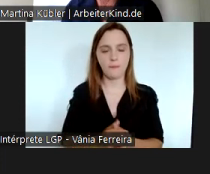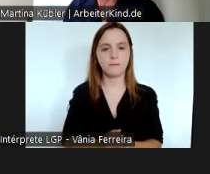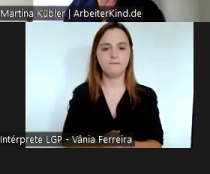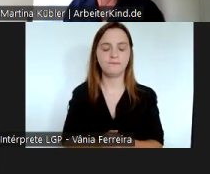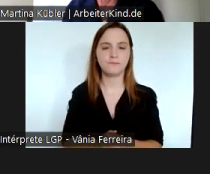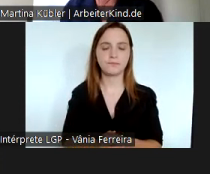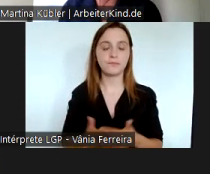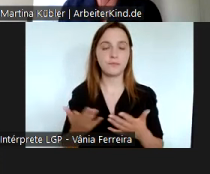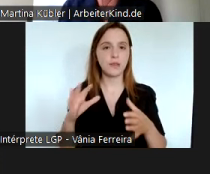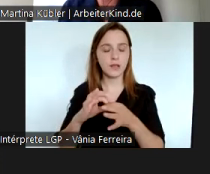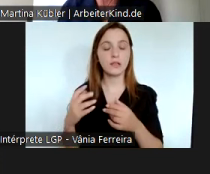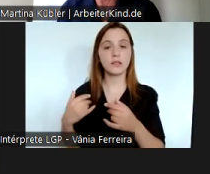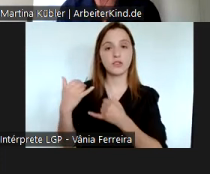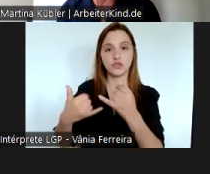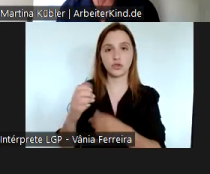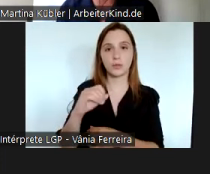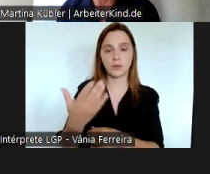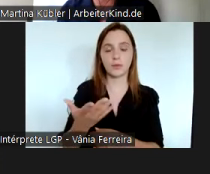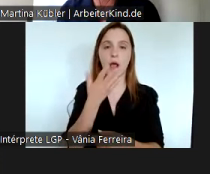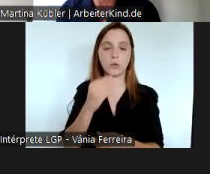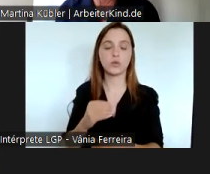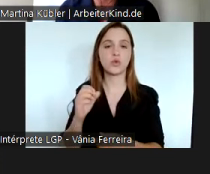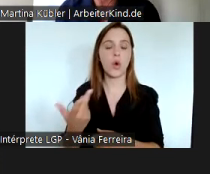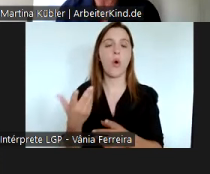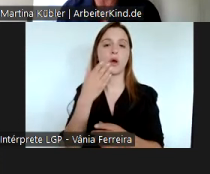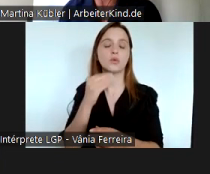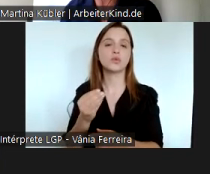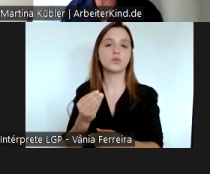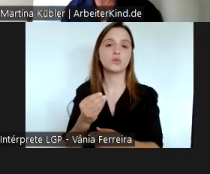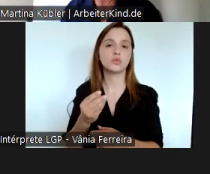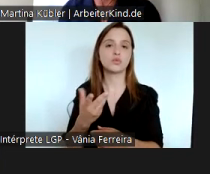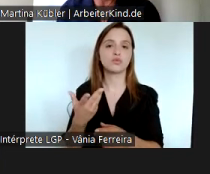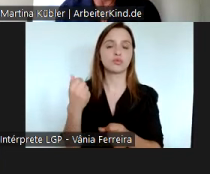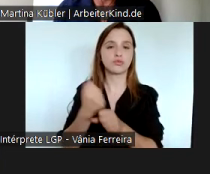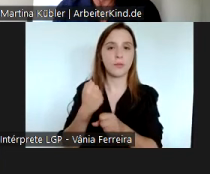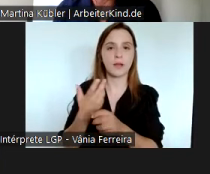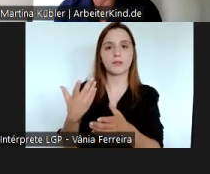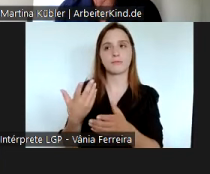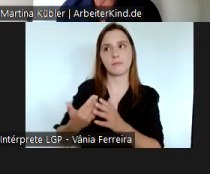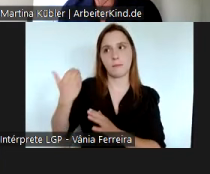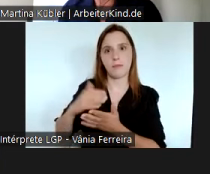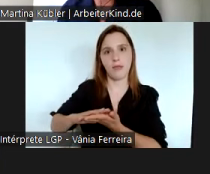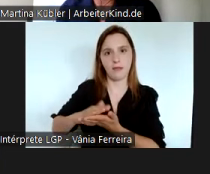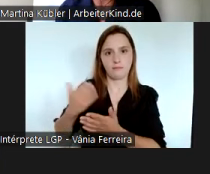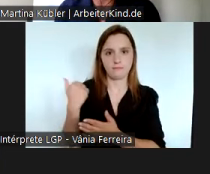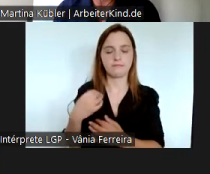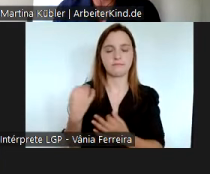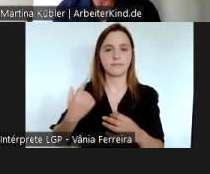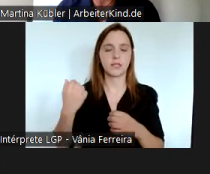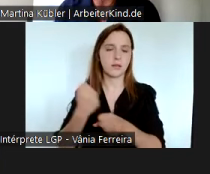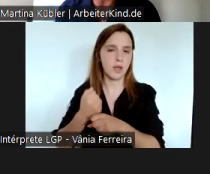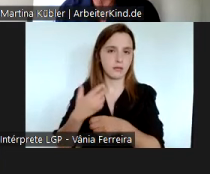first generation students or from prospective students from working class backgrounds. One is